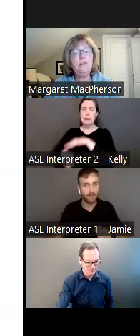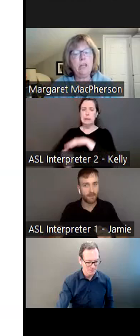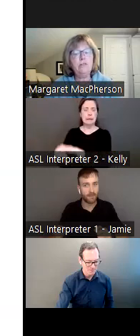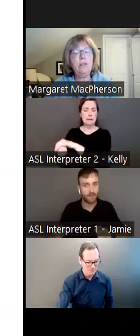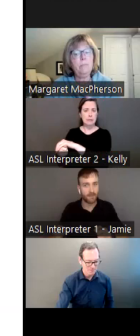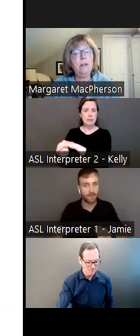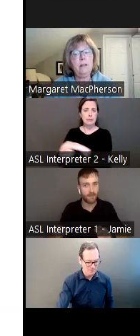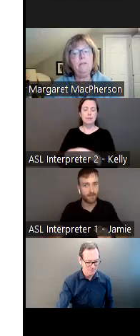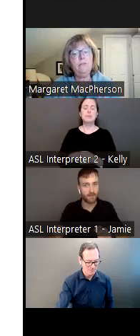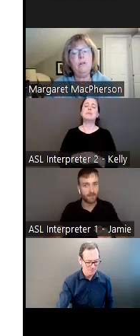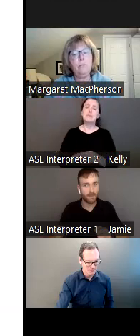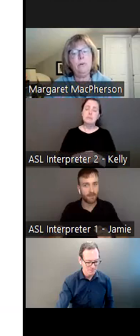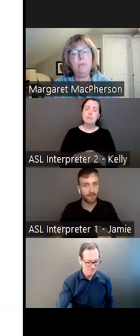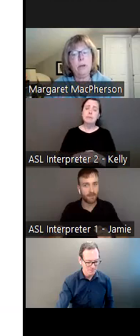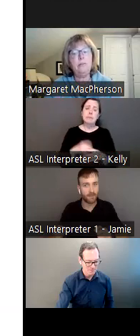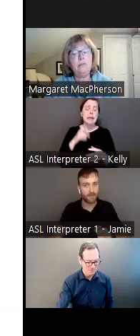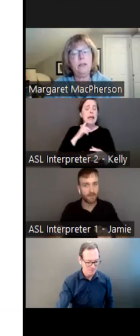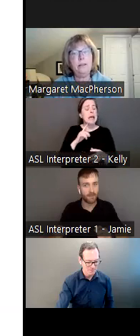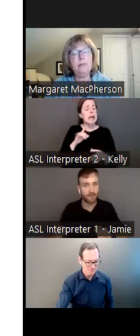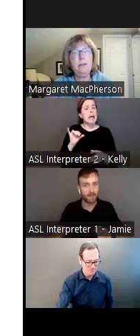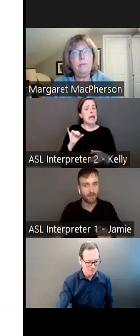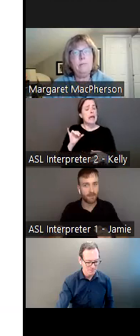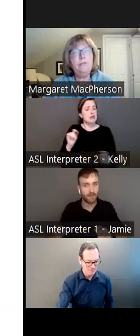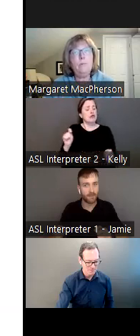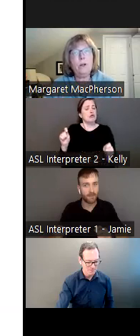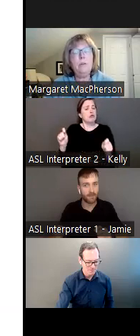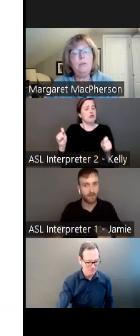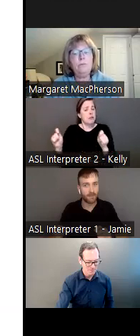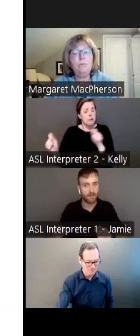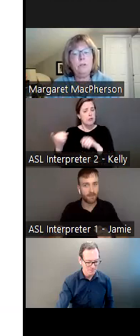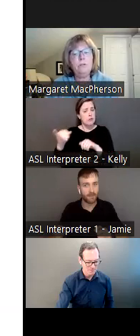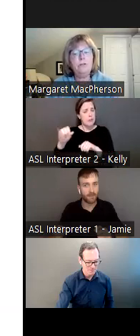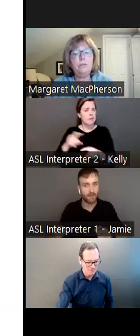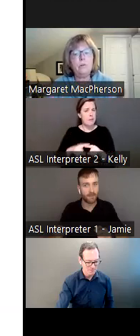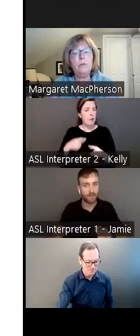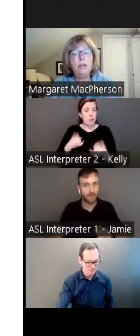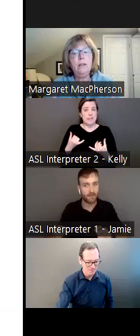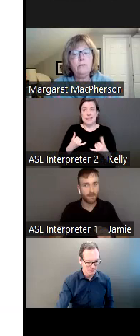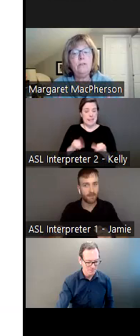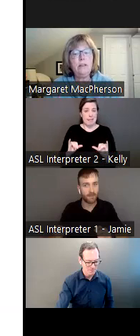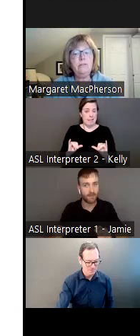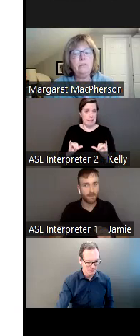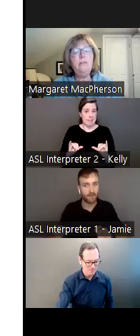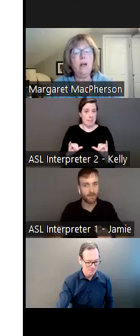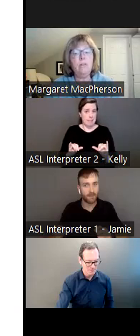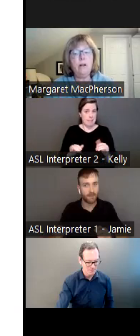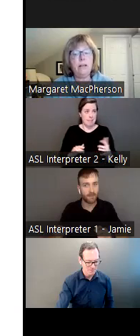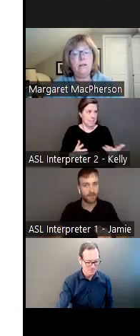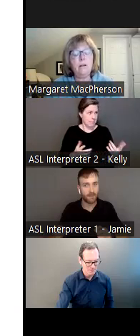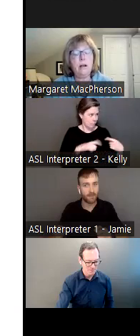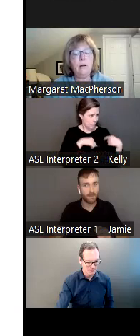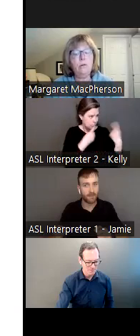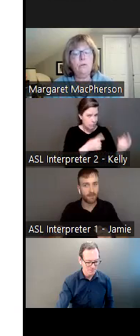Now that's changing, but it is still pretty much like, we're still working with those research studies that did not look